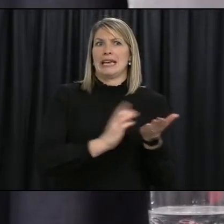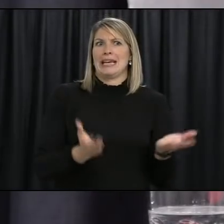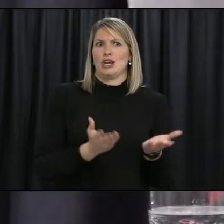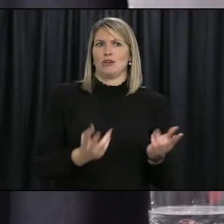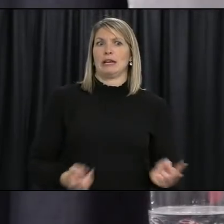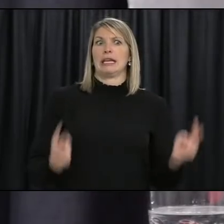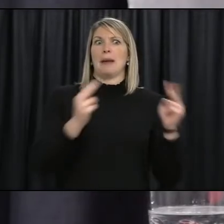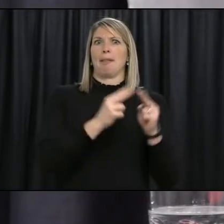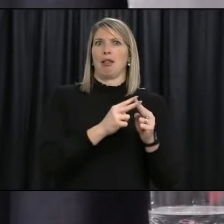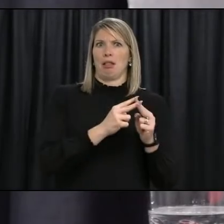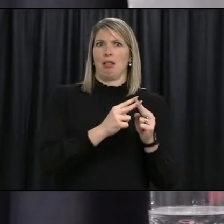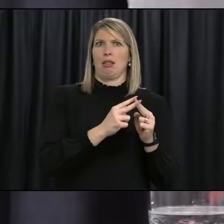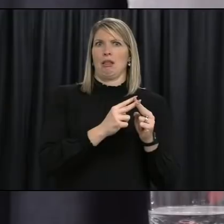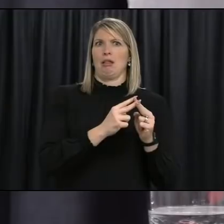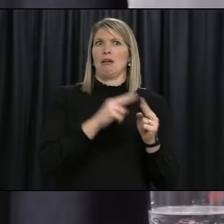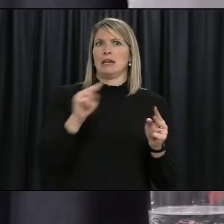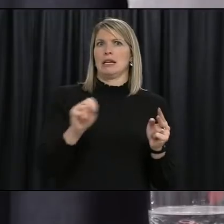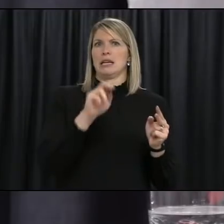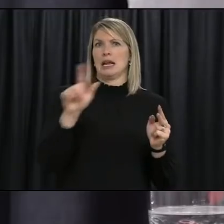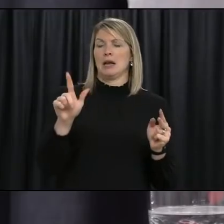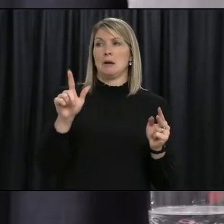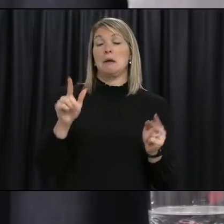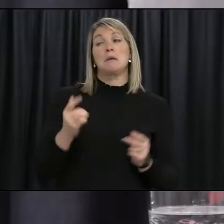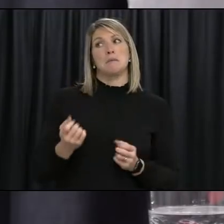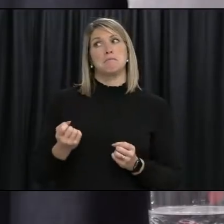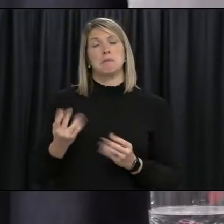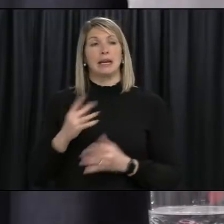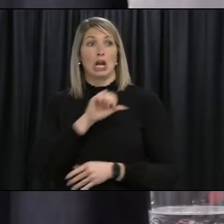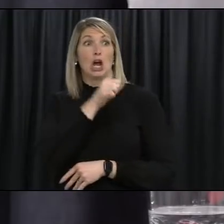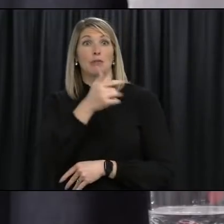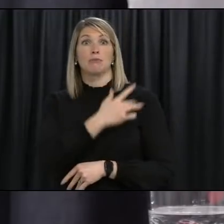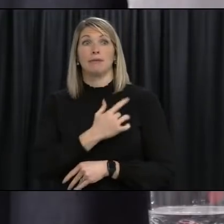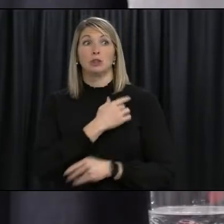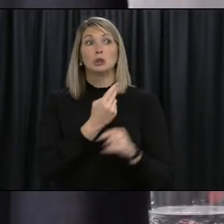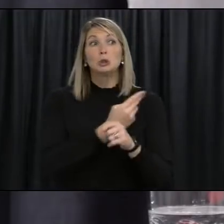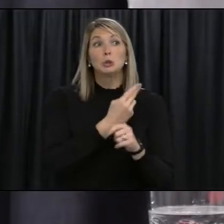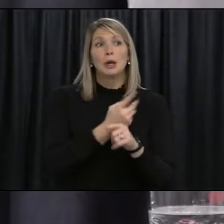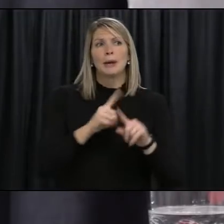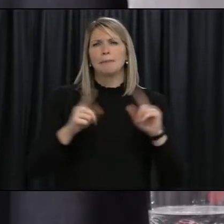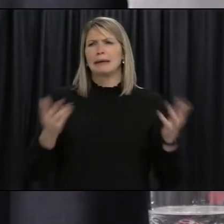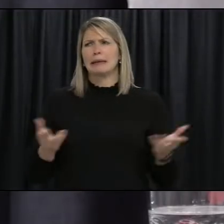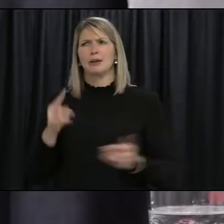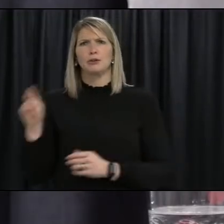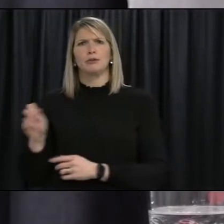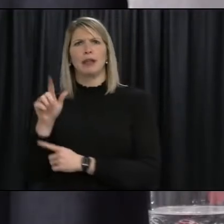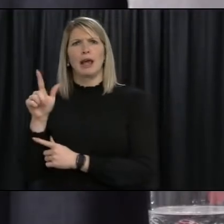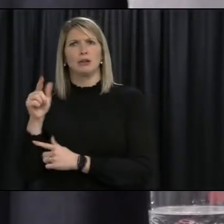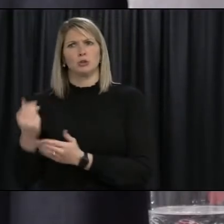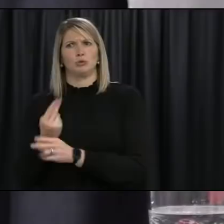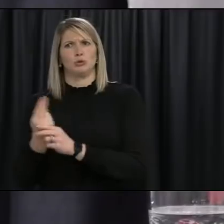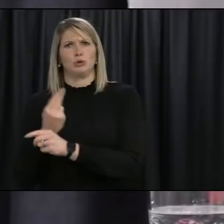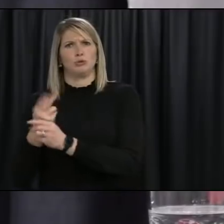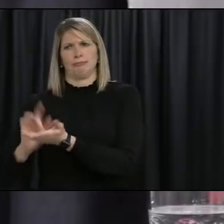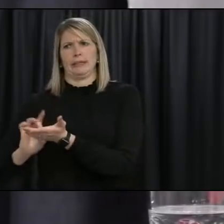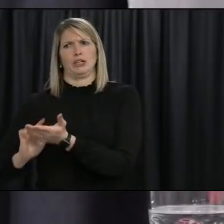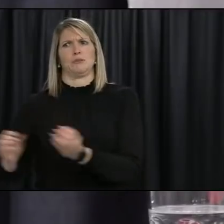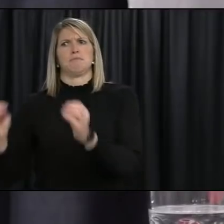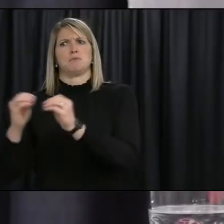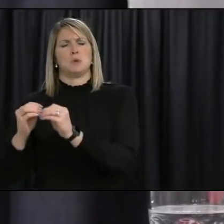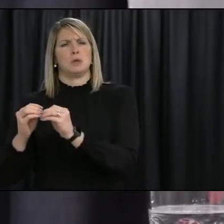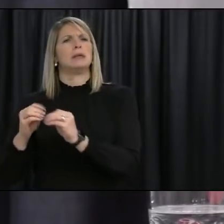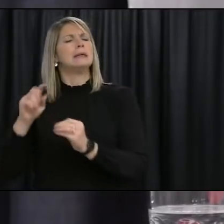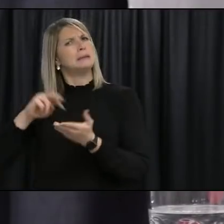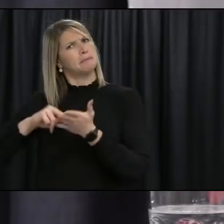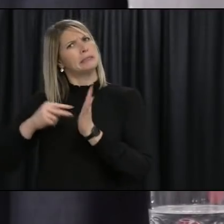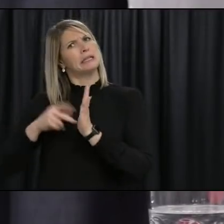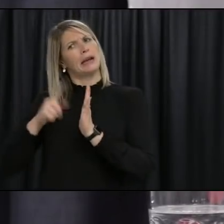need to look at our usage and our overusage, because in time this will become another major public health challenge if it's left